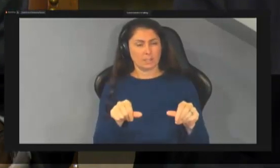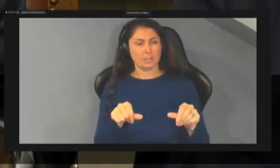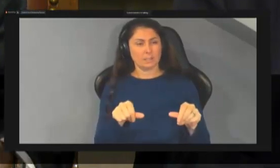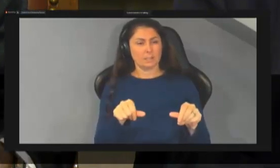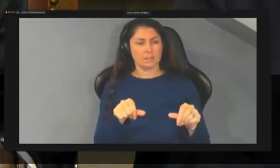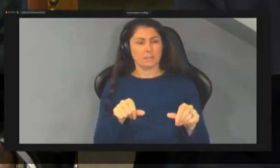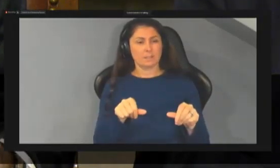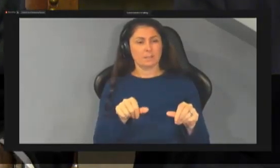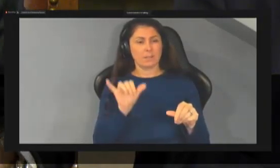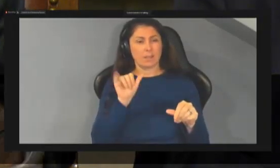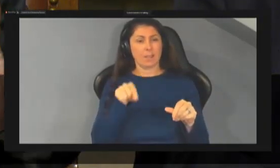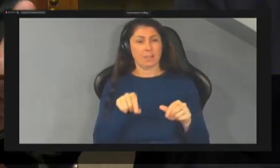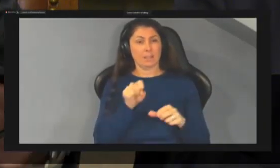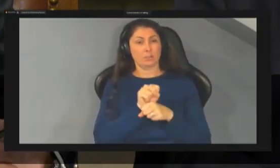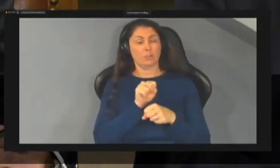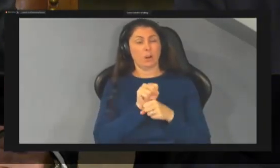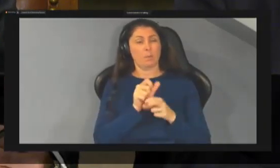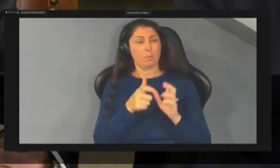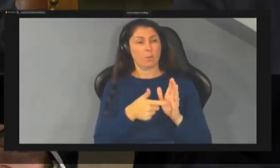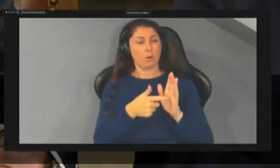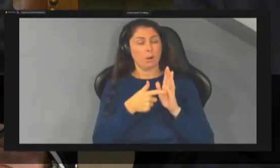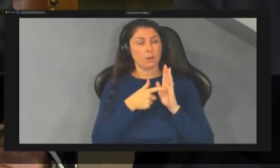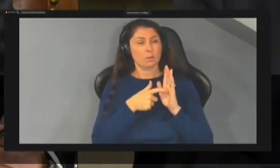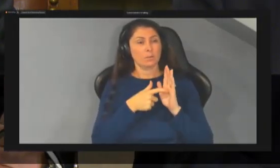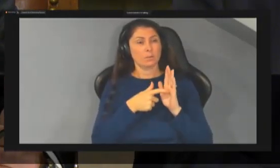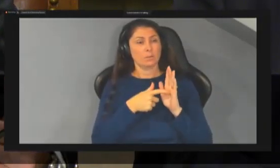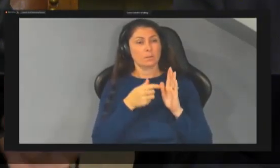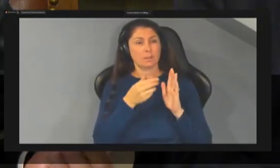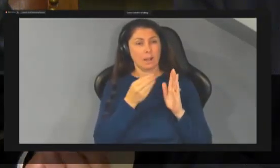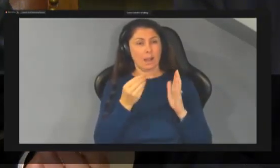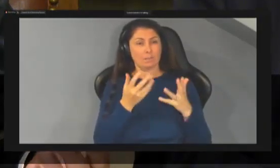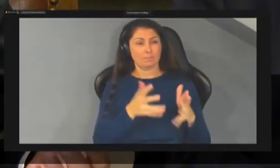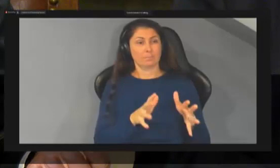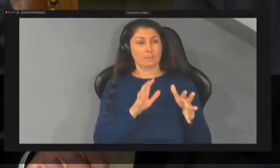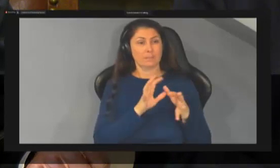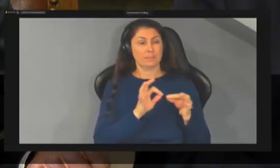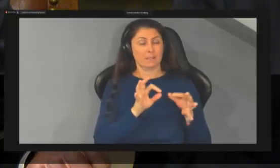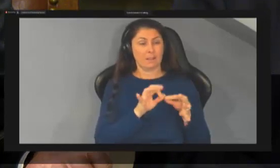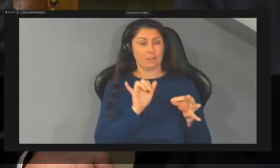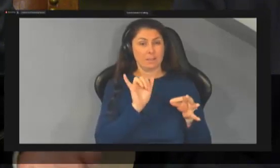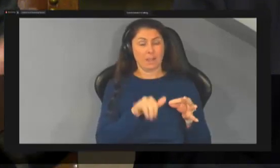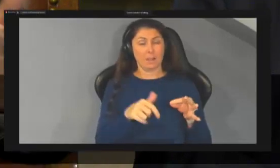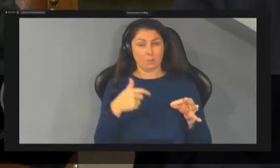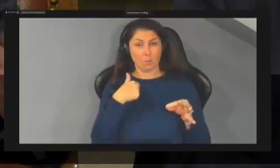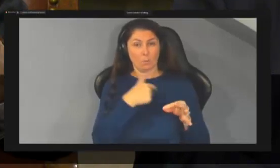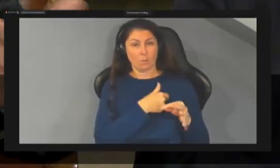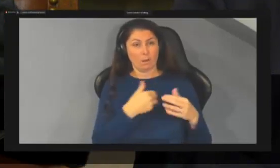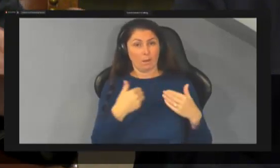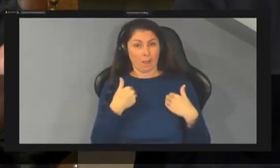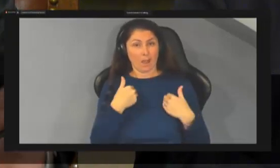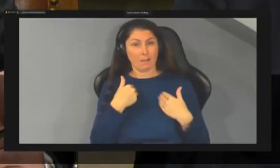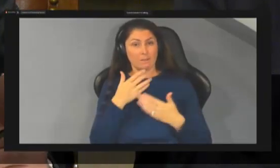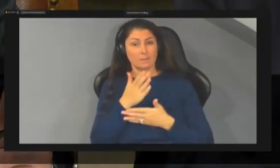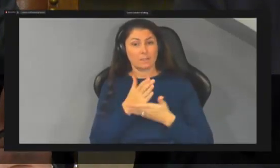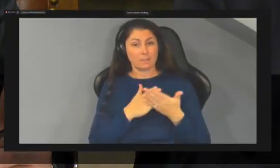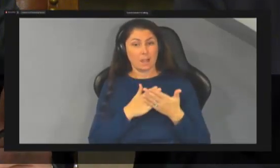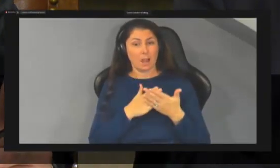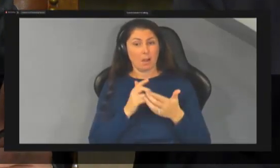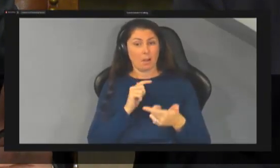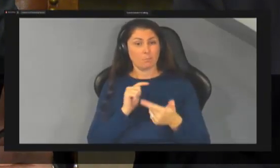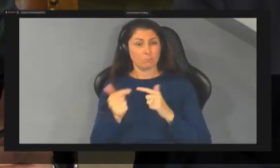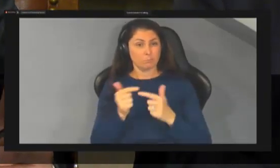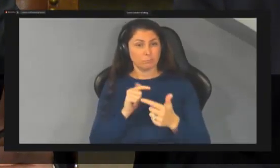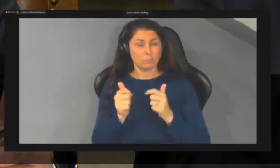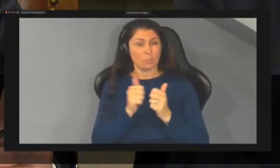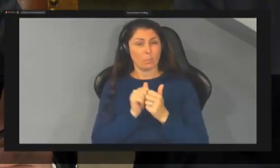That this job requires. And yet, having said that, we had some back and forth with our